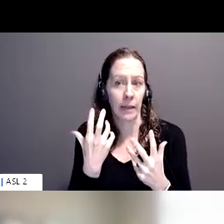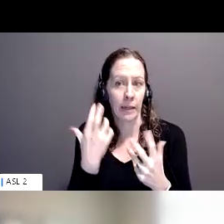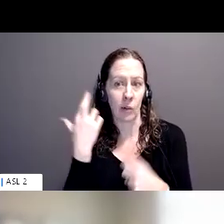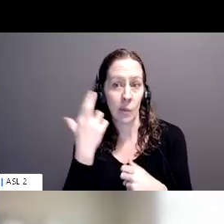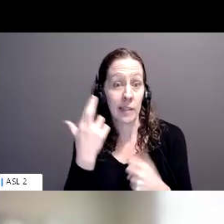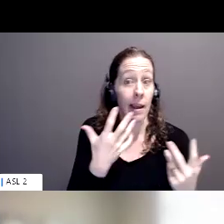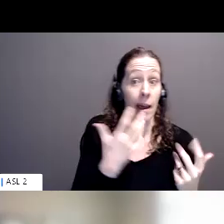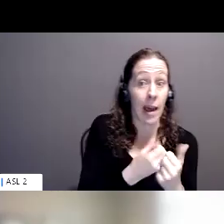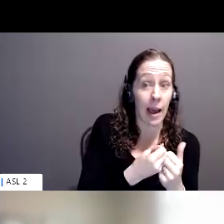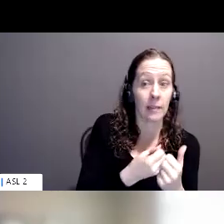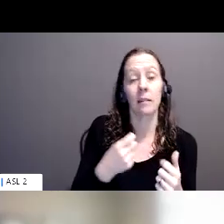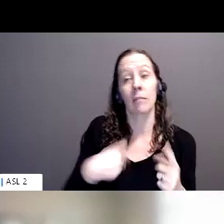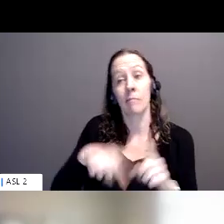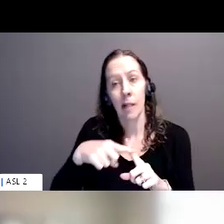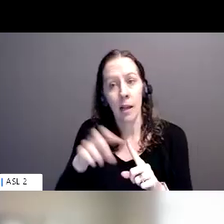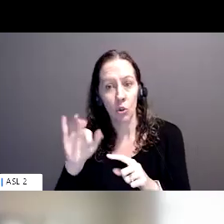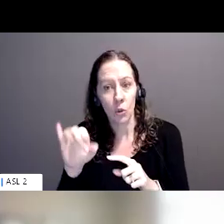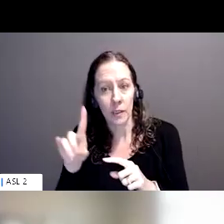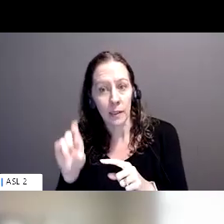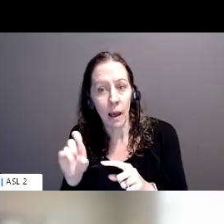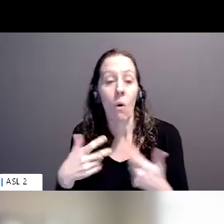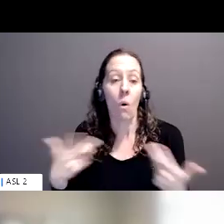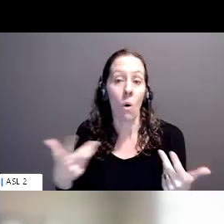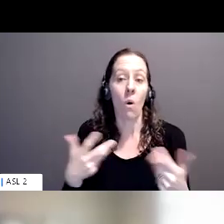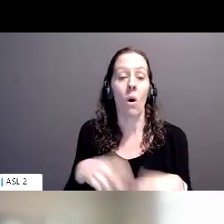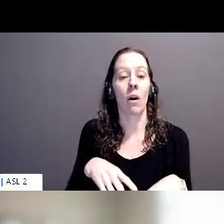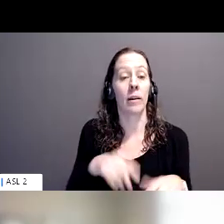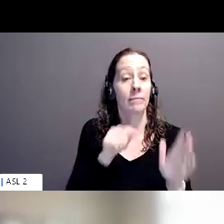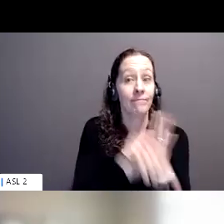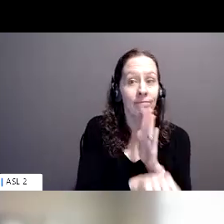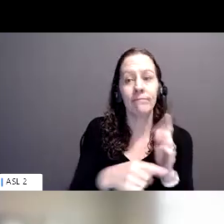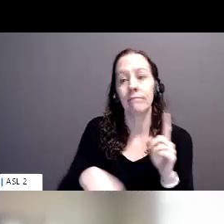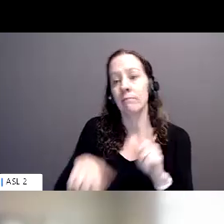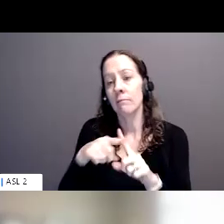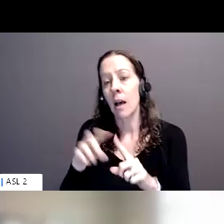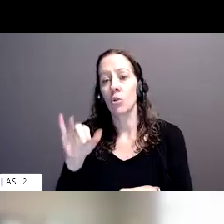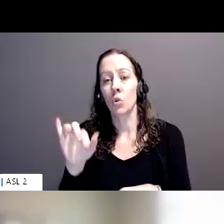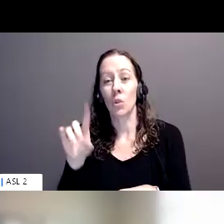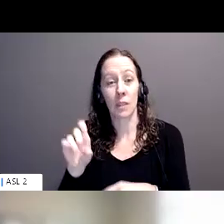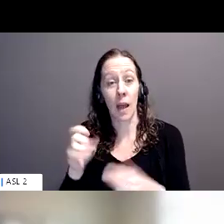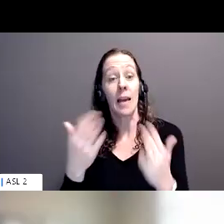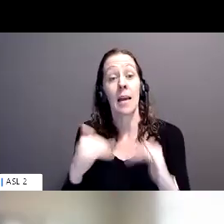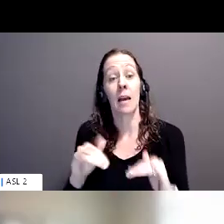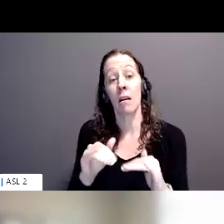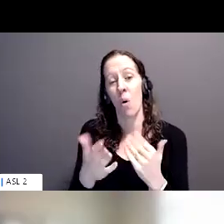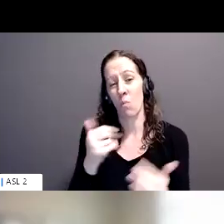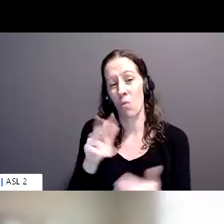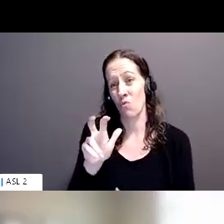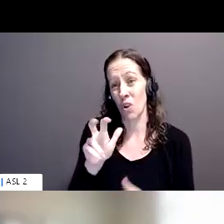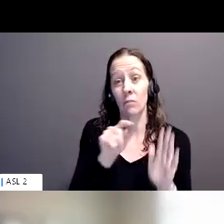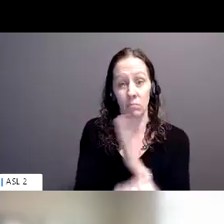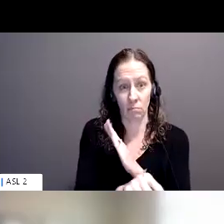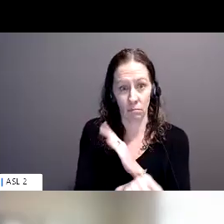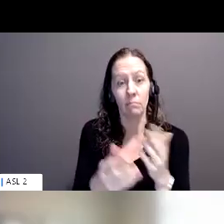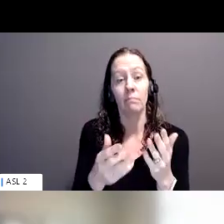or suicide, accident or homicide. Just close to 300 homicides, and then some of the